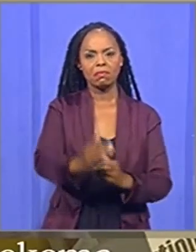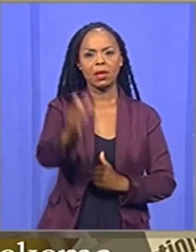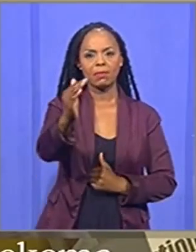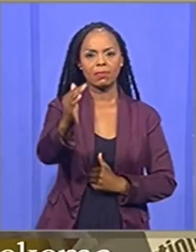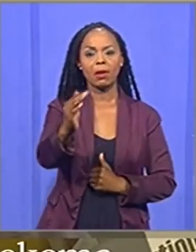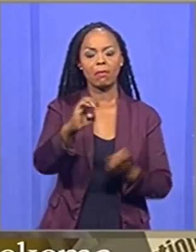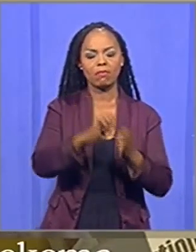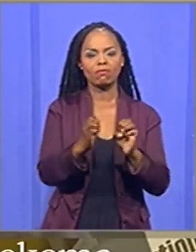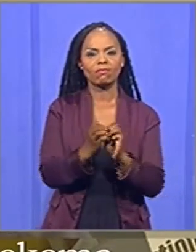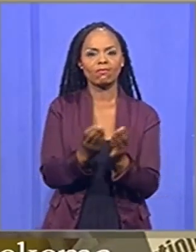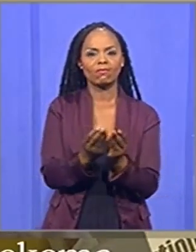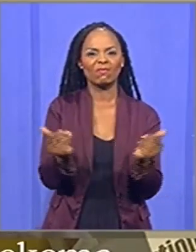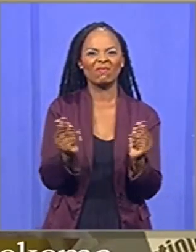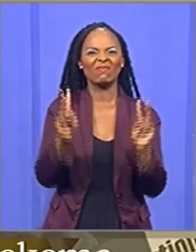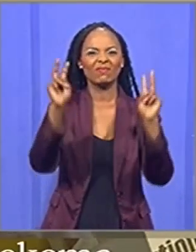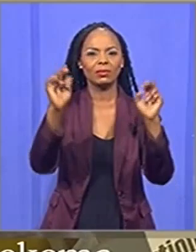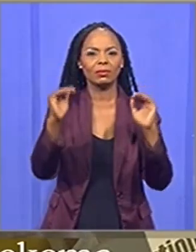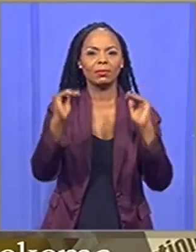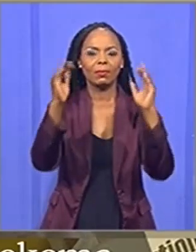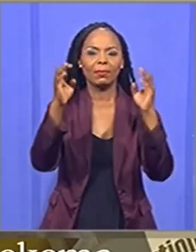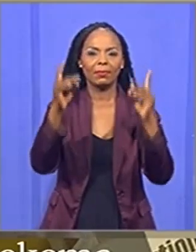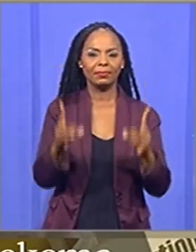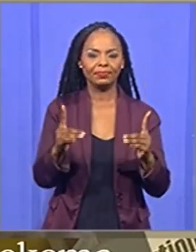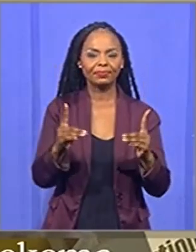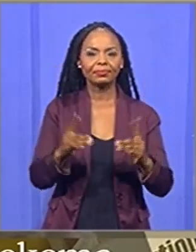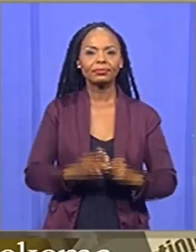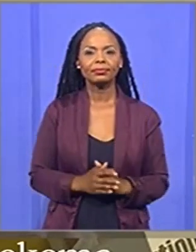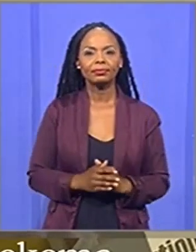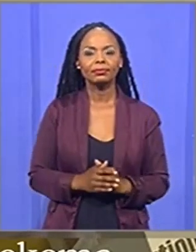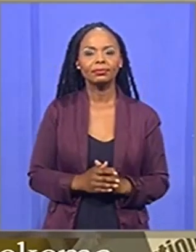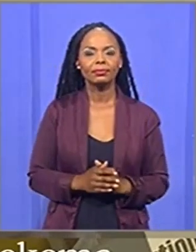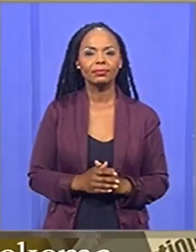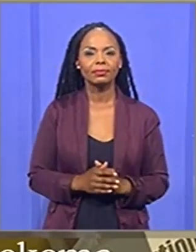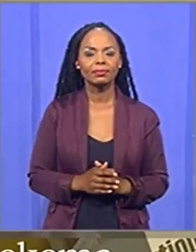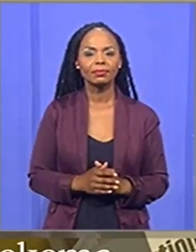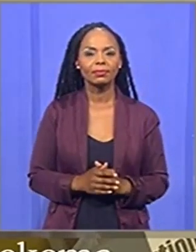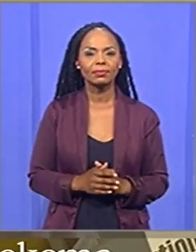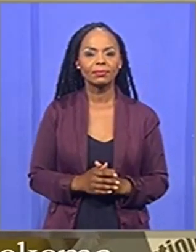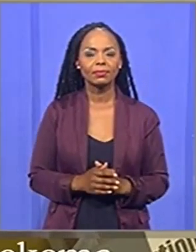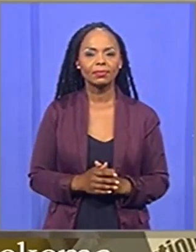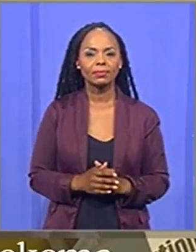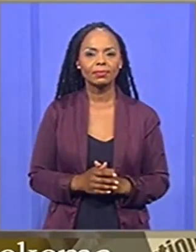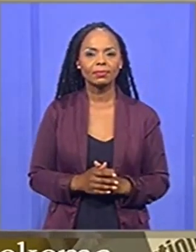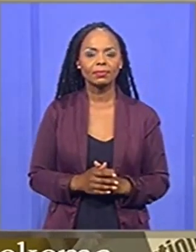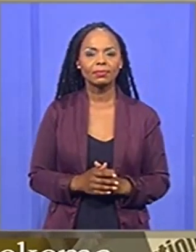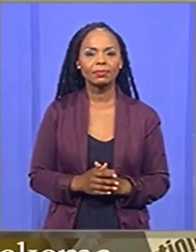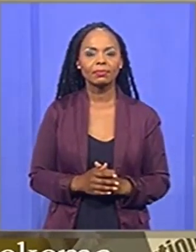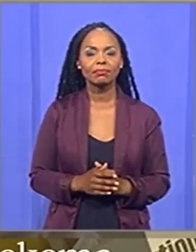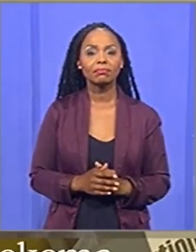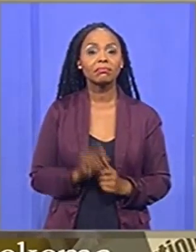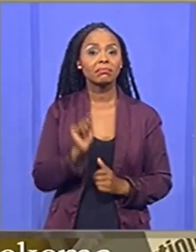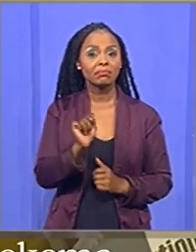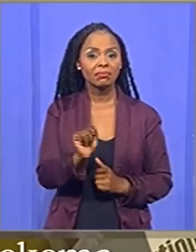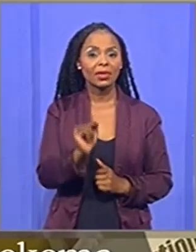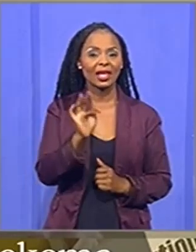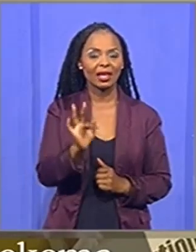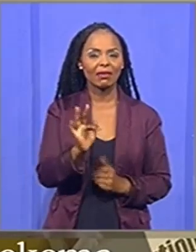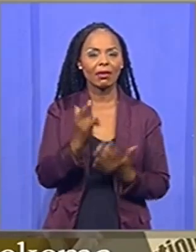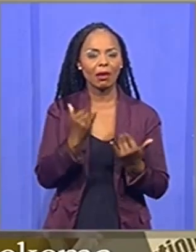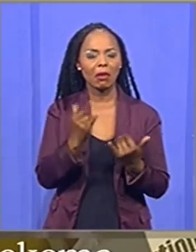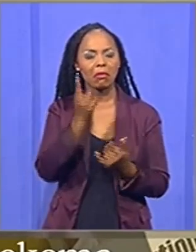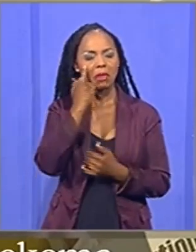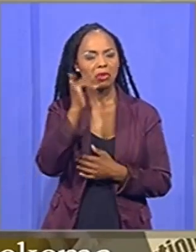the missing middle in terms of the latest actuarial statistics that we have. If we are calculating it,